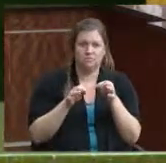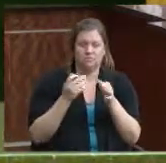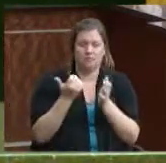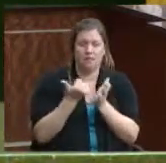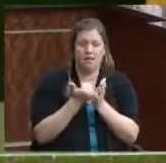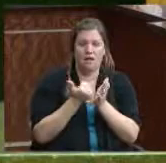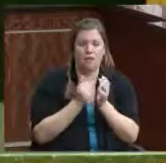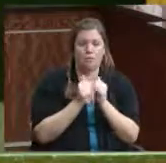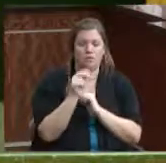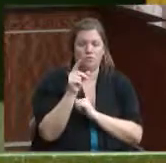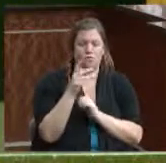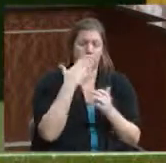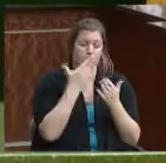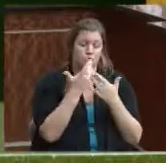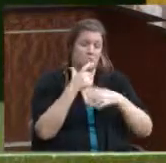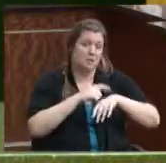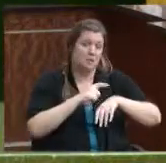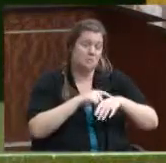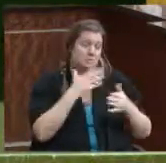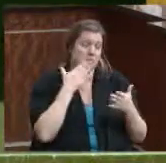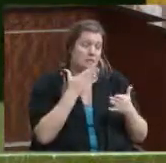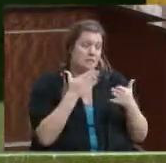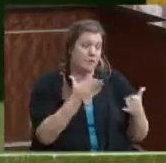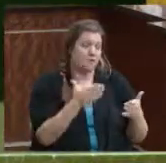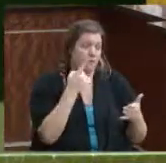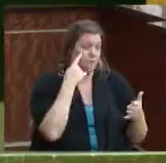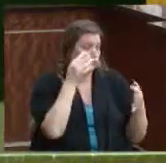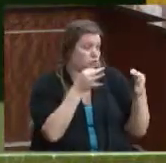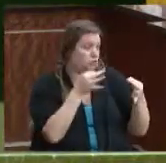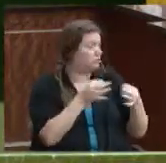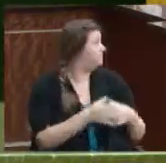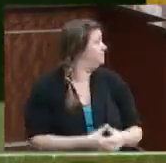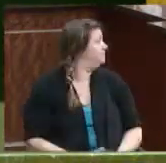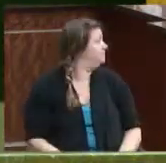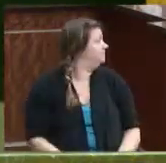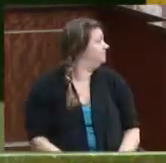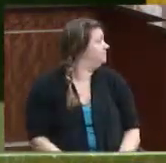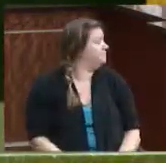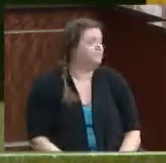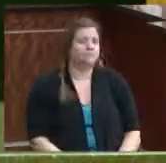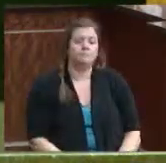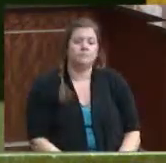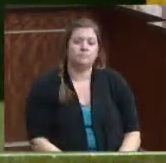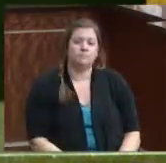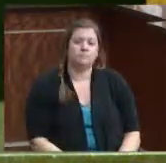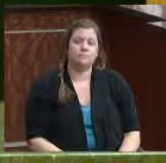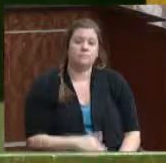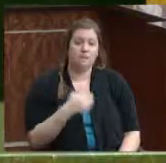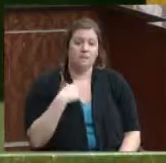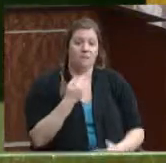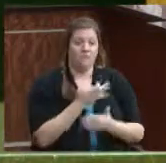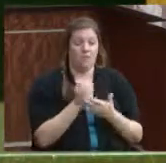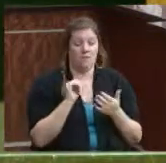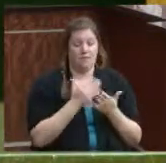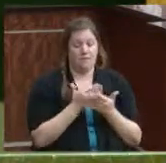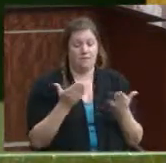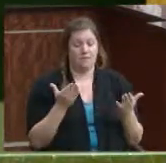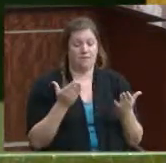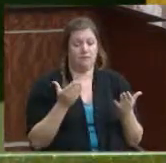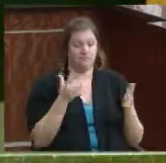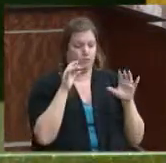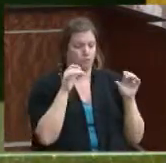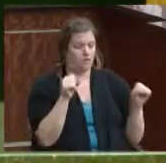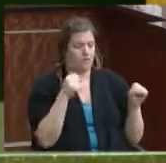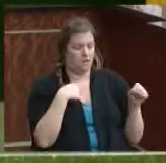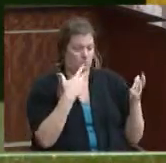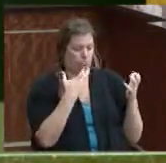very good time. And, thank you for judging there. I do have a couple of proclamations, Mr. President. I'd like to go